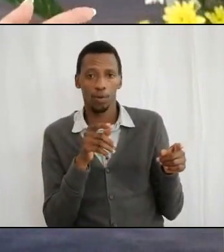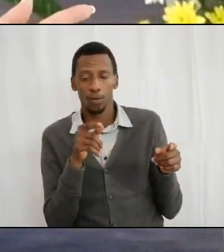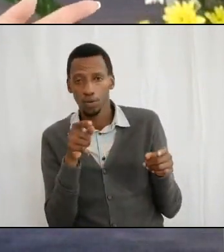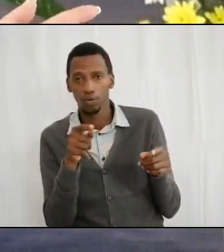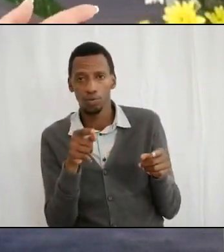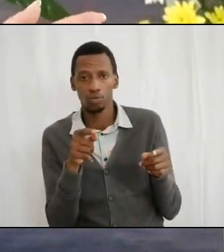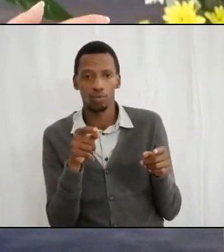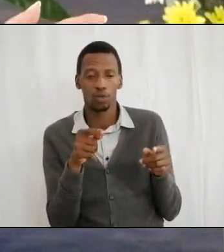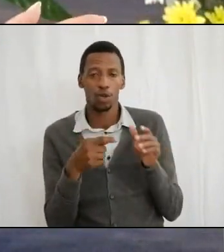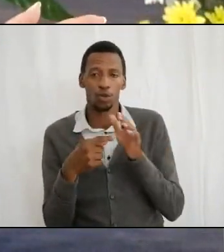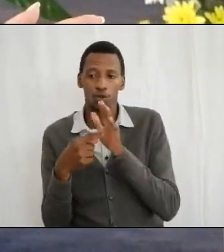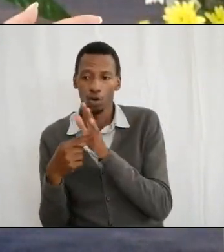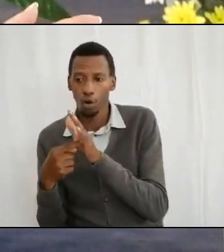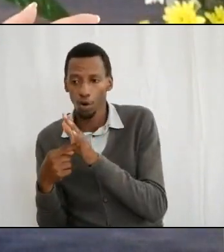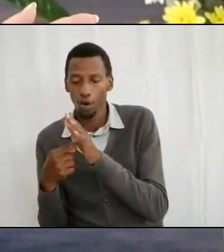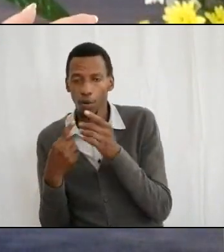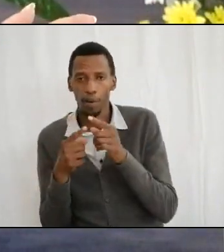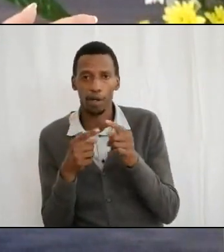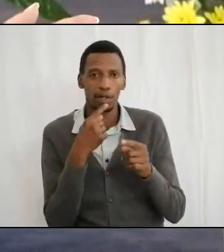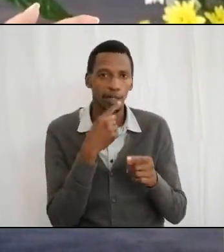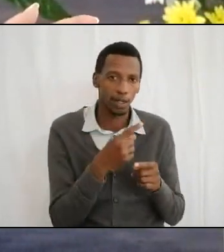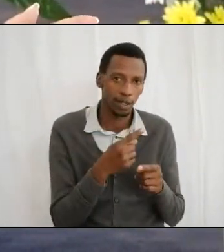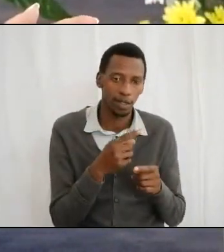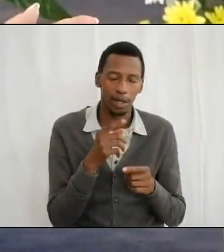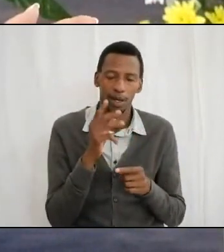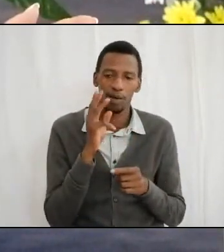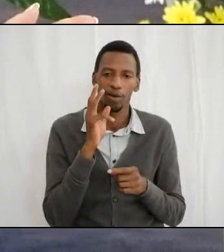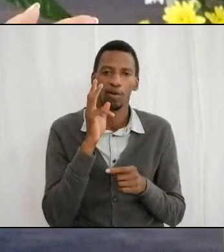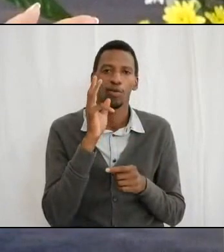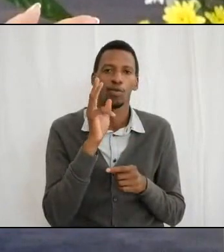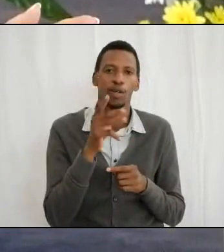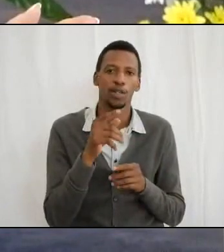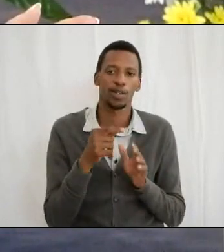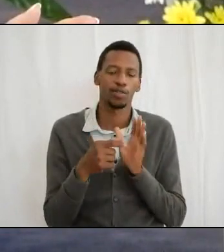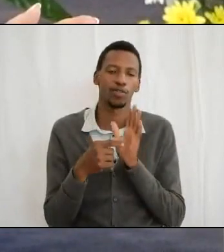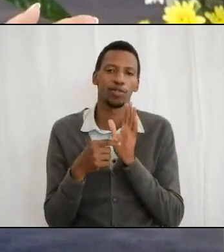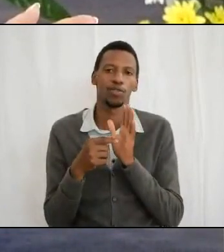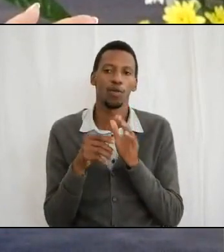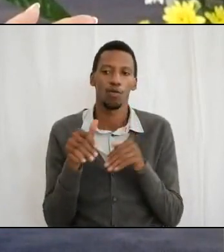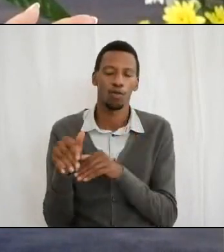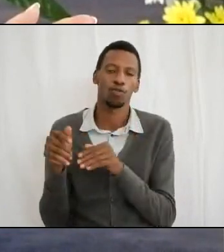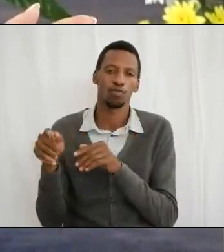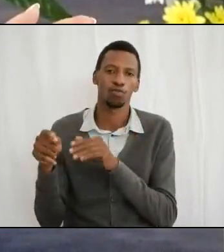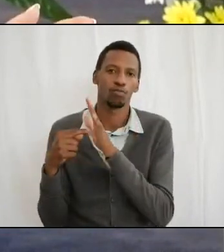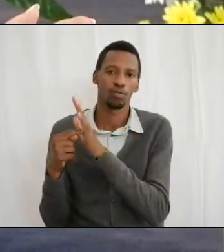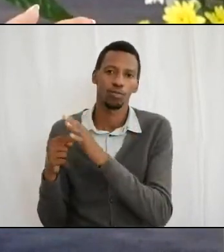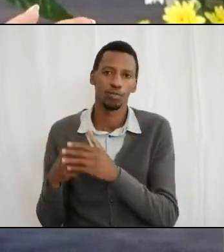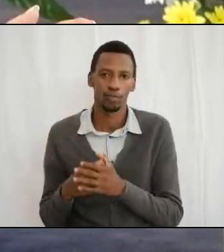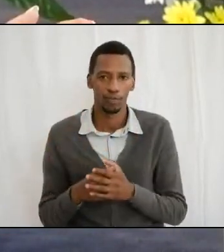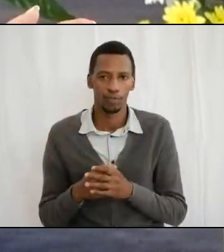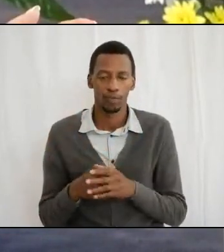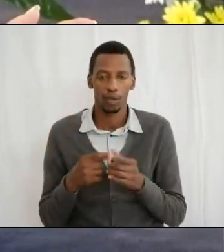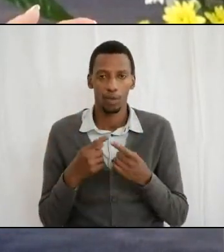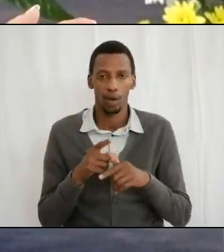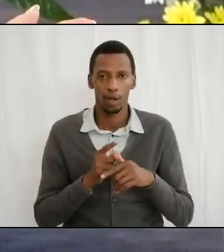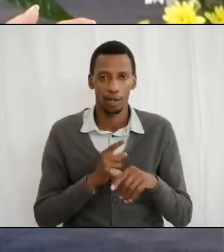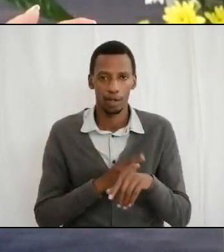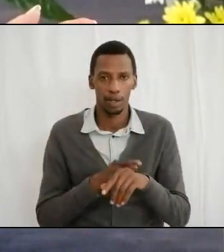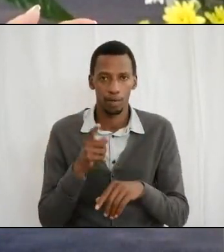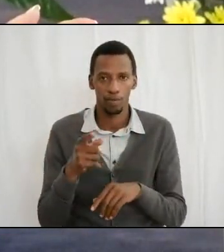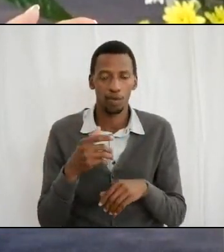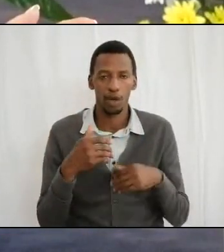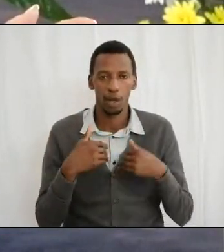only do what we tell them to as long as we have power over them. But when you